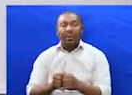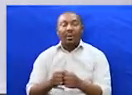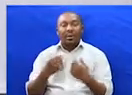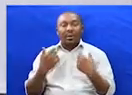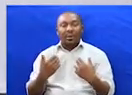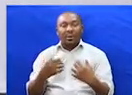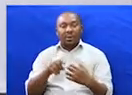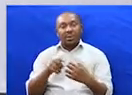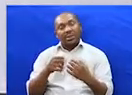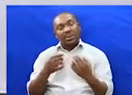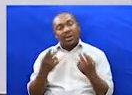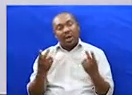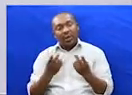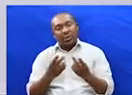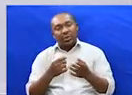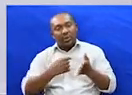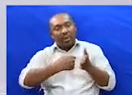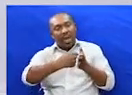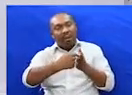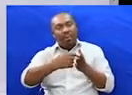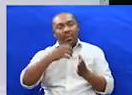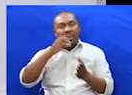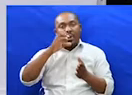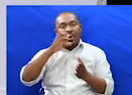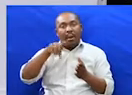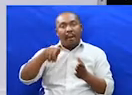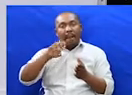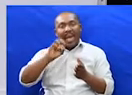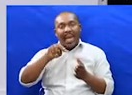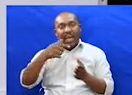pentose sugar. Pentose